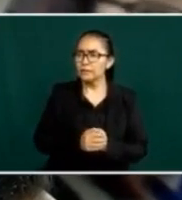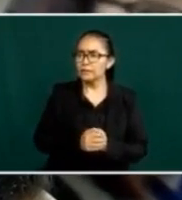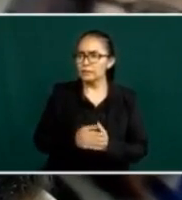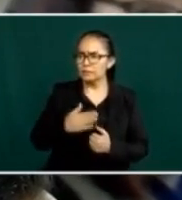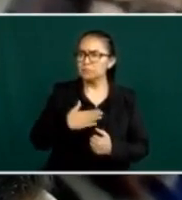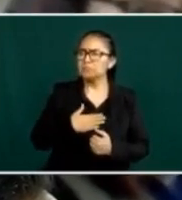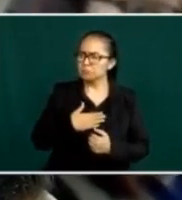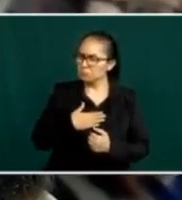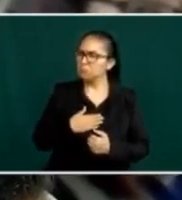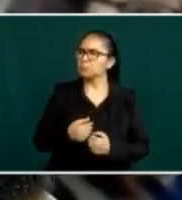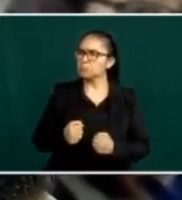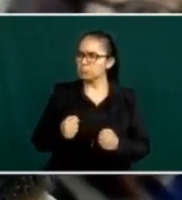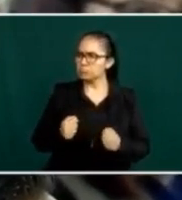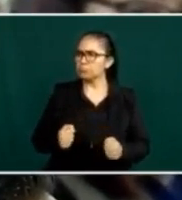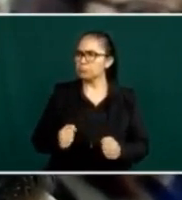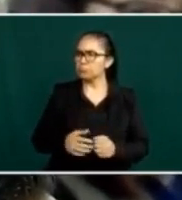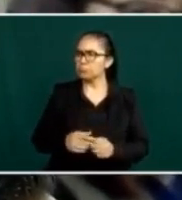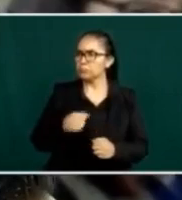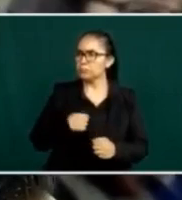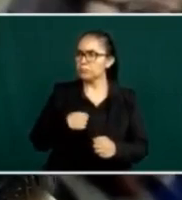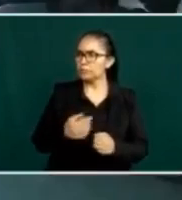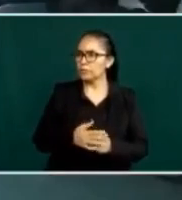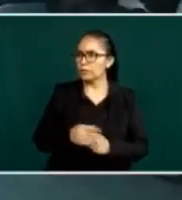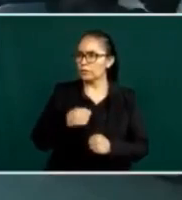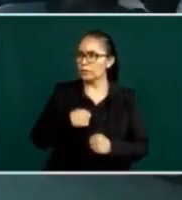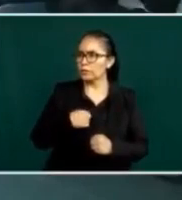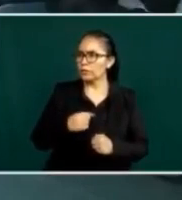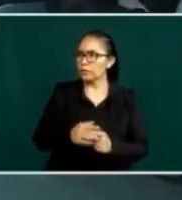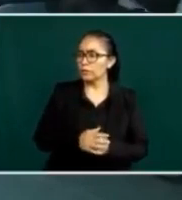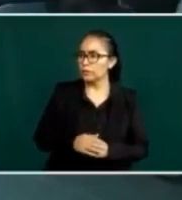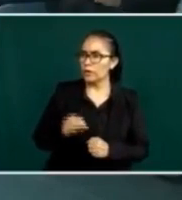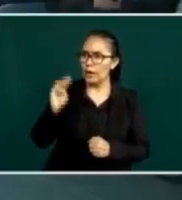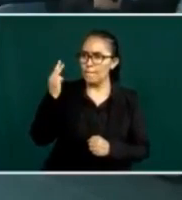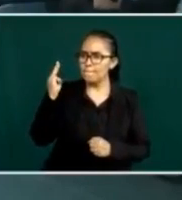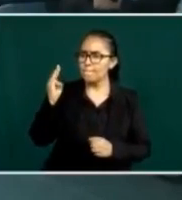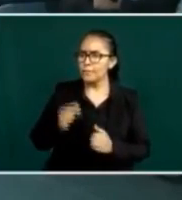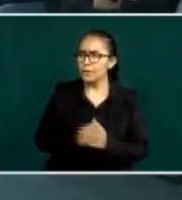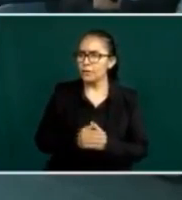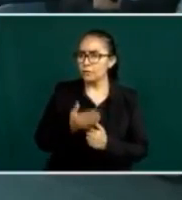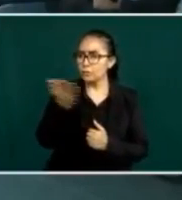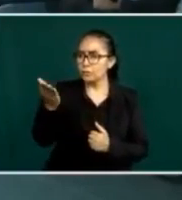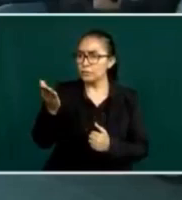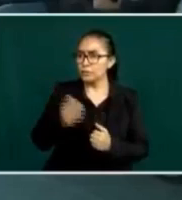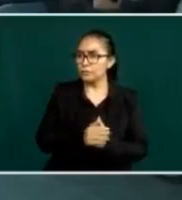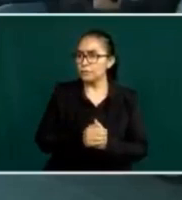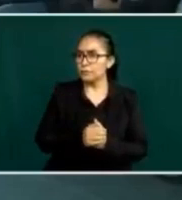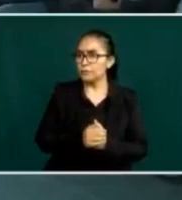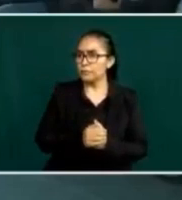conflicts. And this happens where I'm from. The 11th of May,